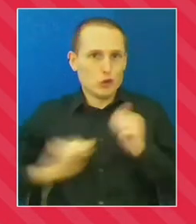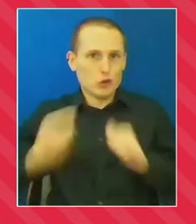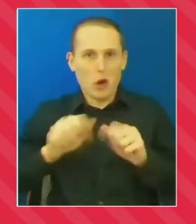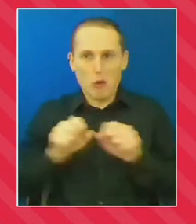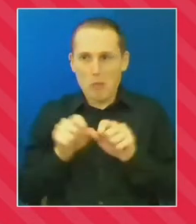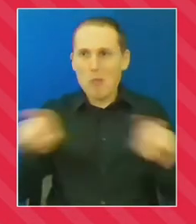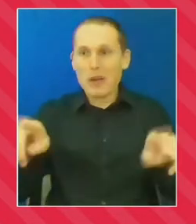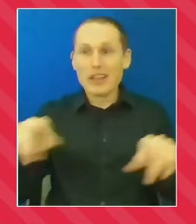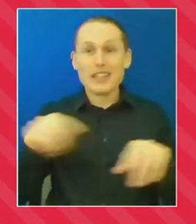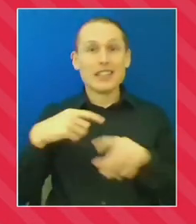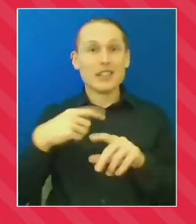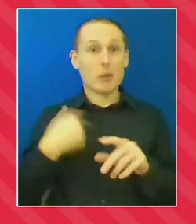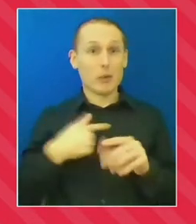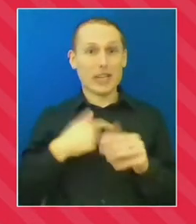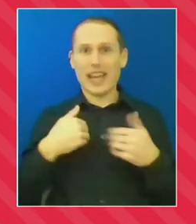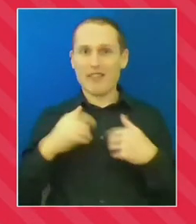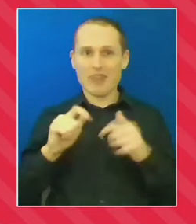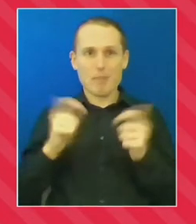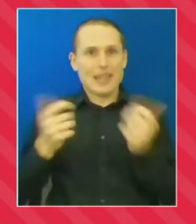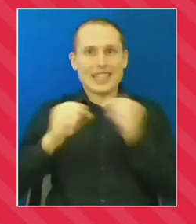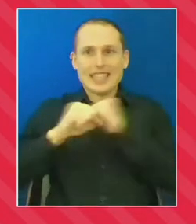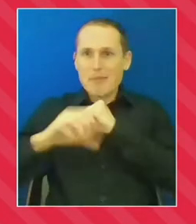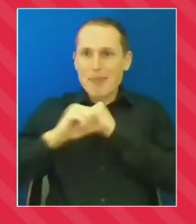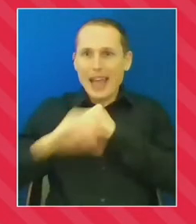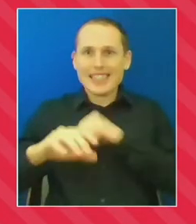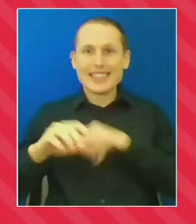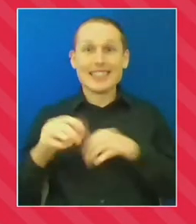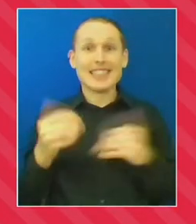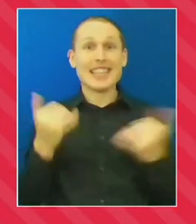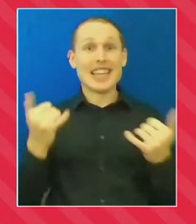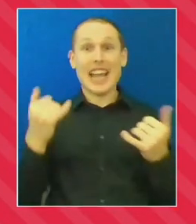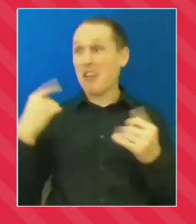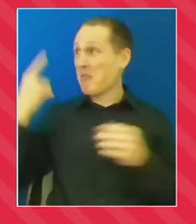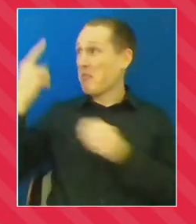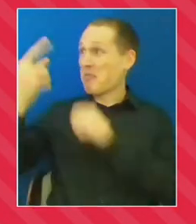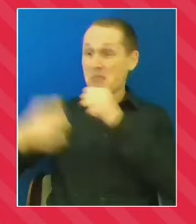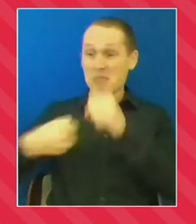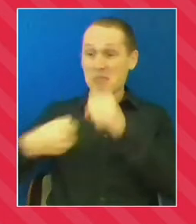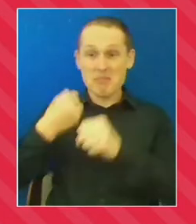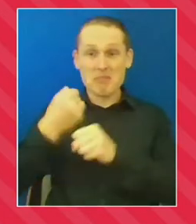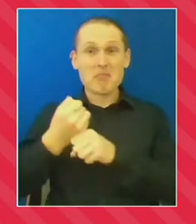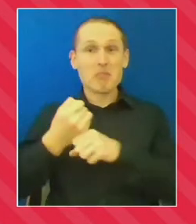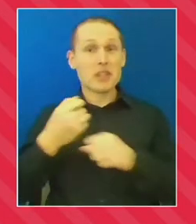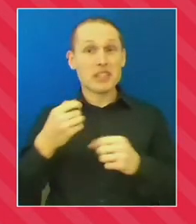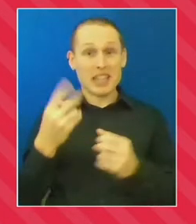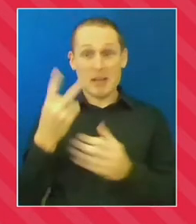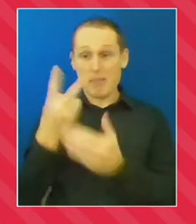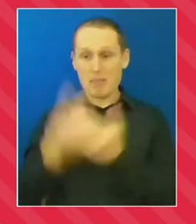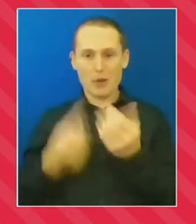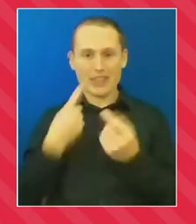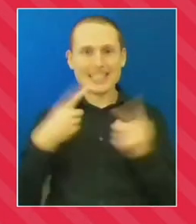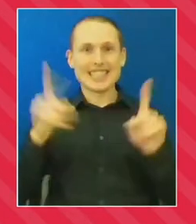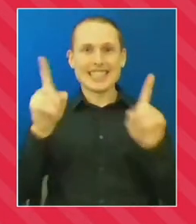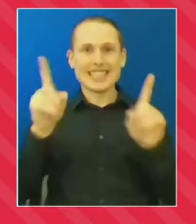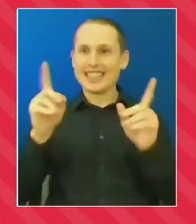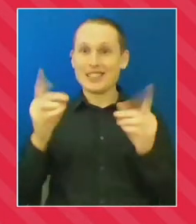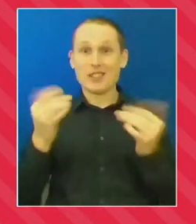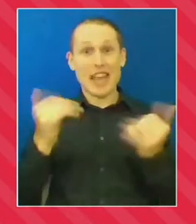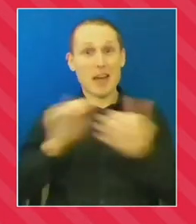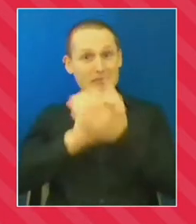campaign. And now a year has passed and both were a success. So congratulations.